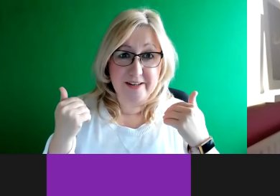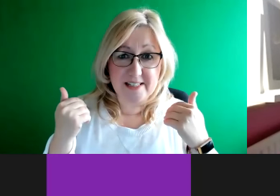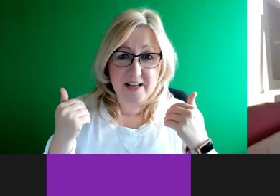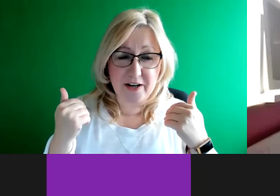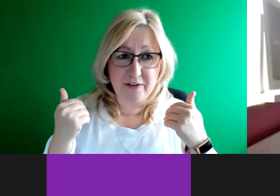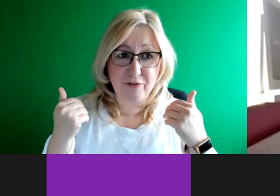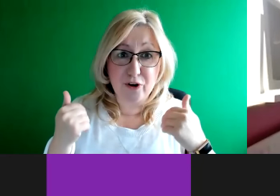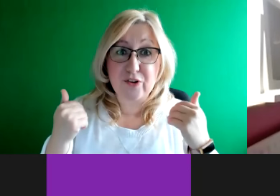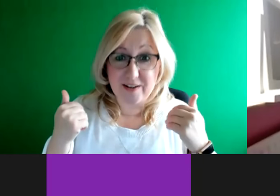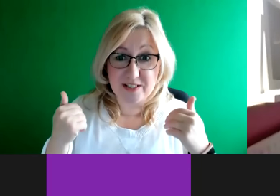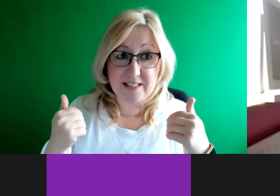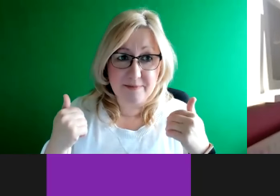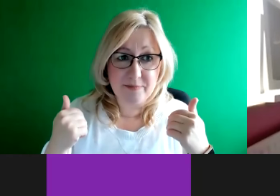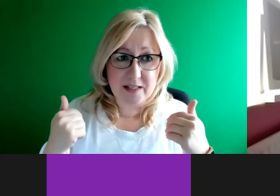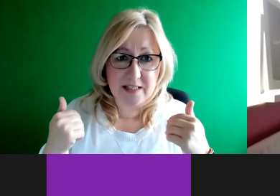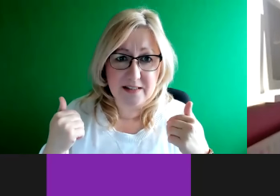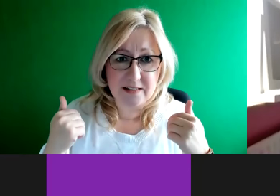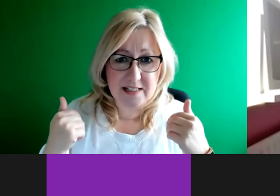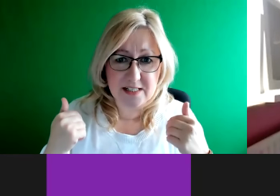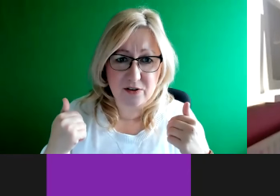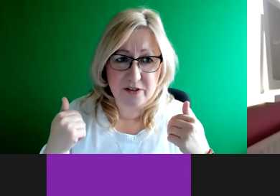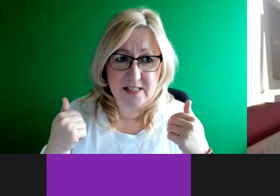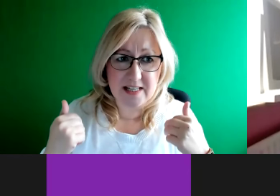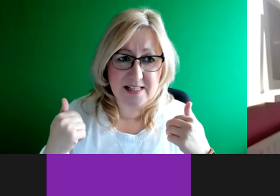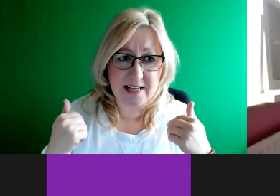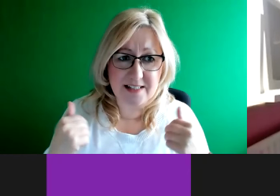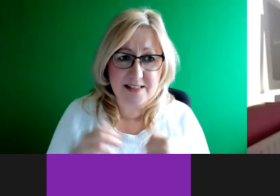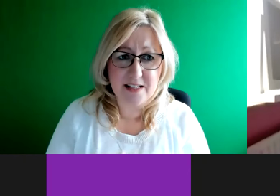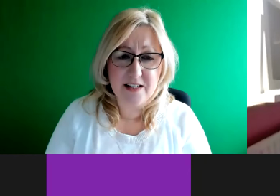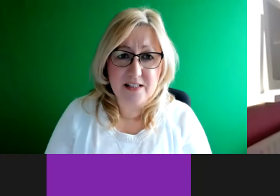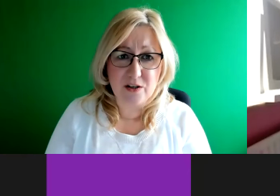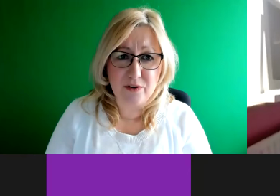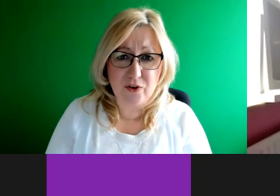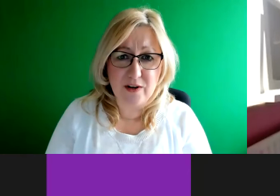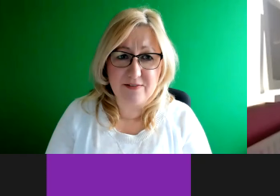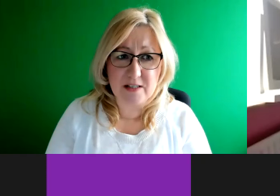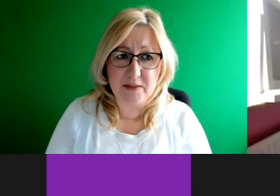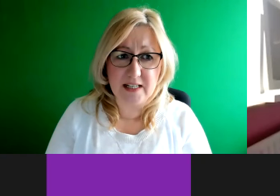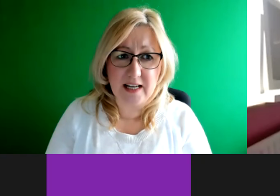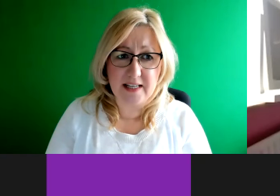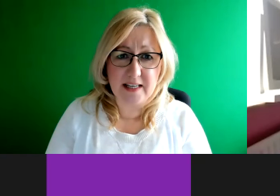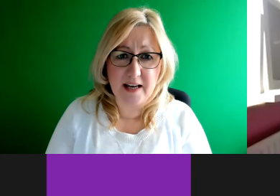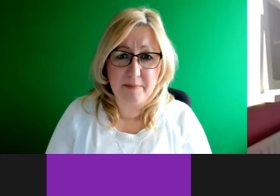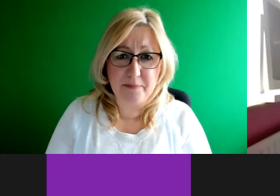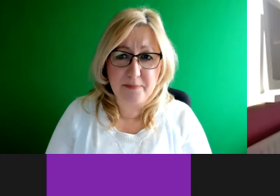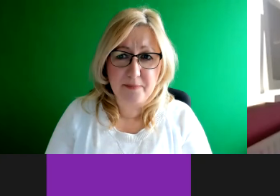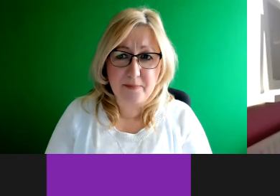coming first. They're foregrounded in the discourse, in the sentence. So if you have something